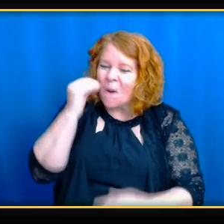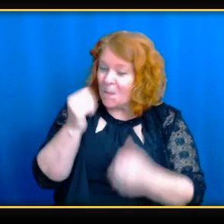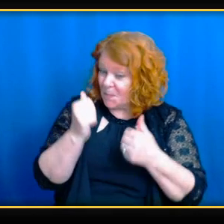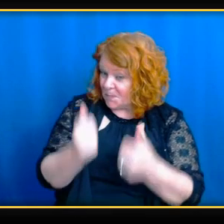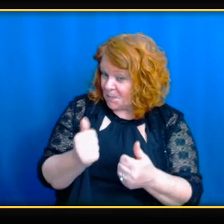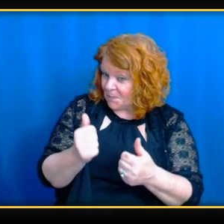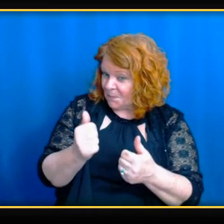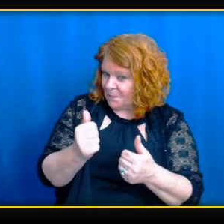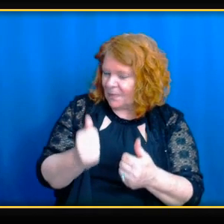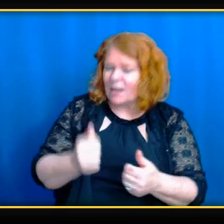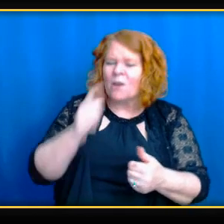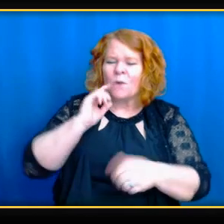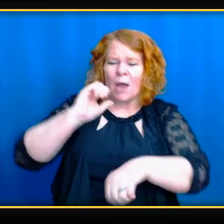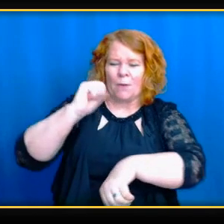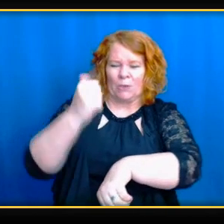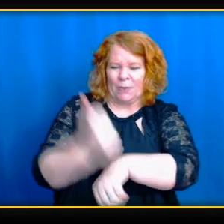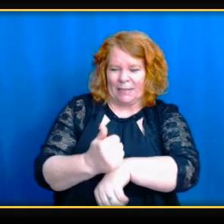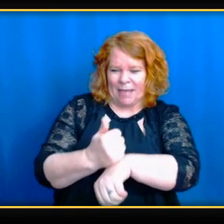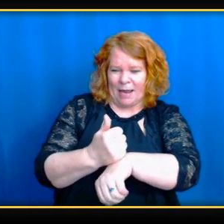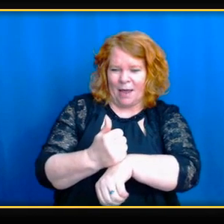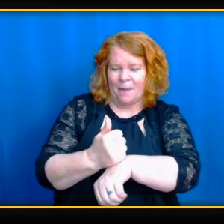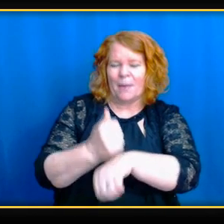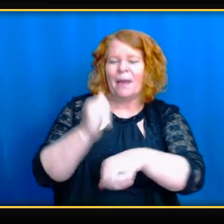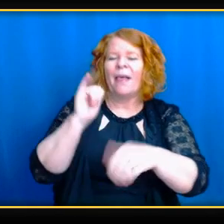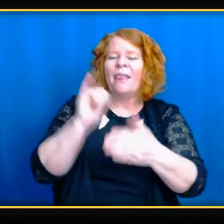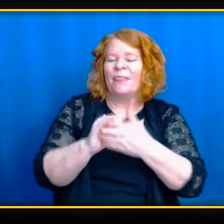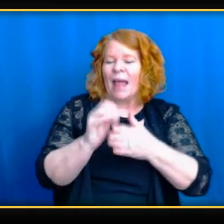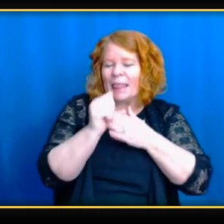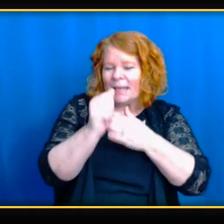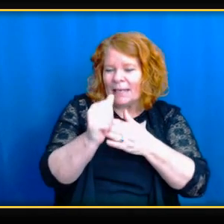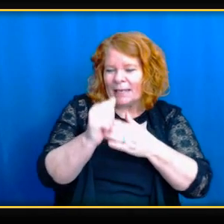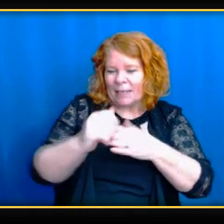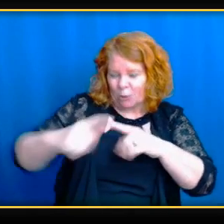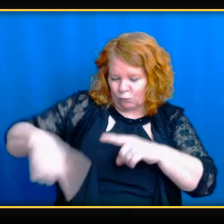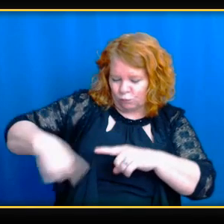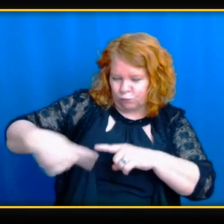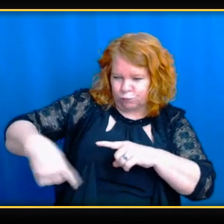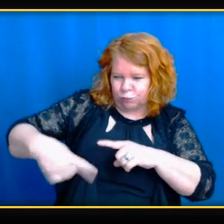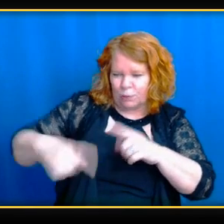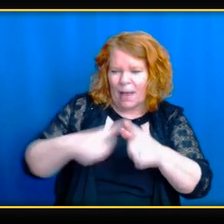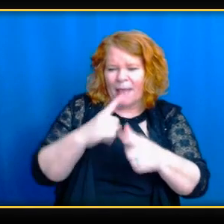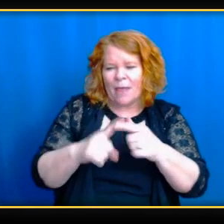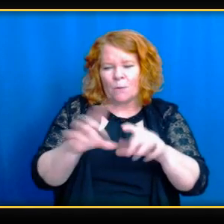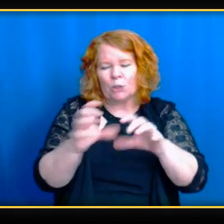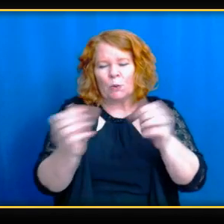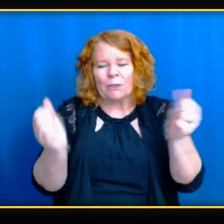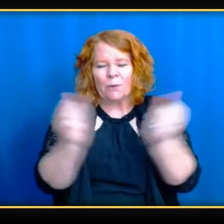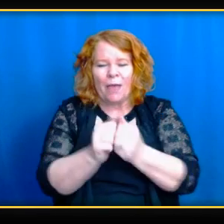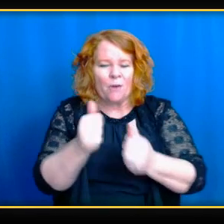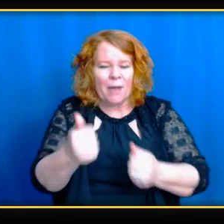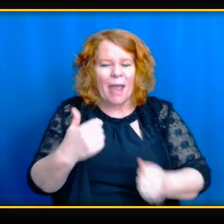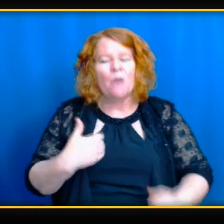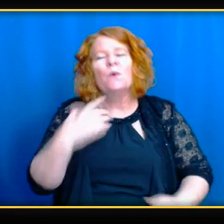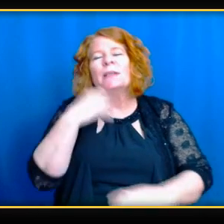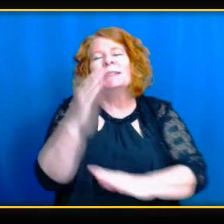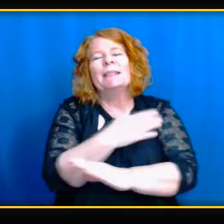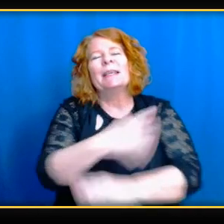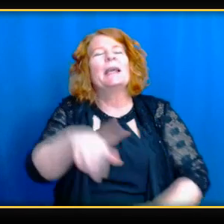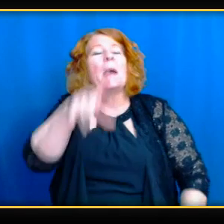loop, and then we are gonna come in together, and we're gonna sing, "Bird, why do you